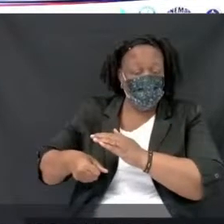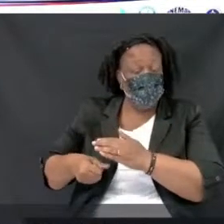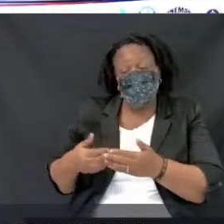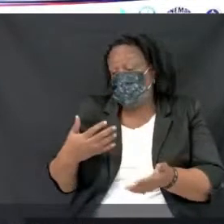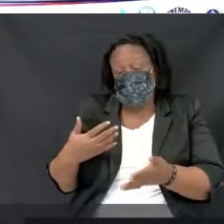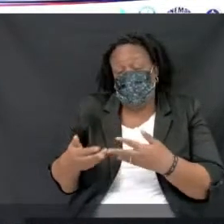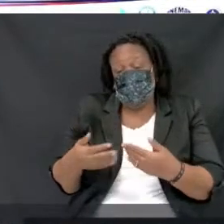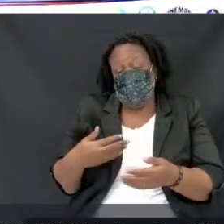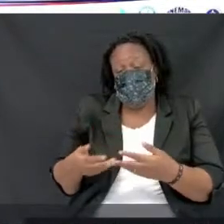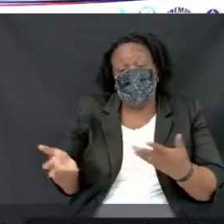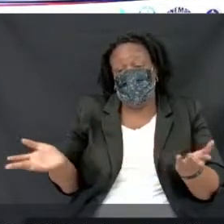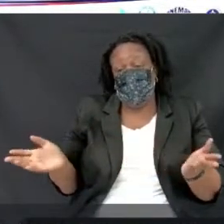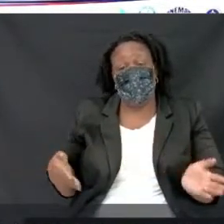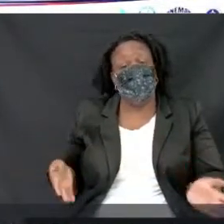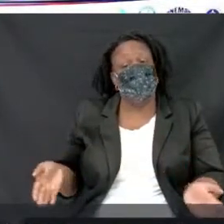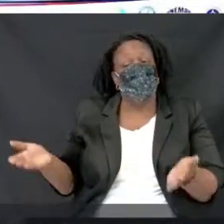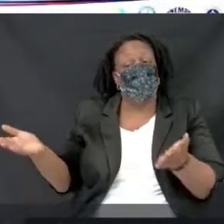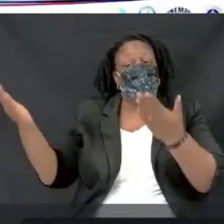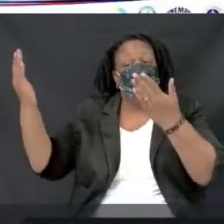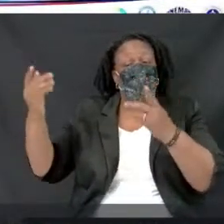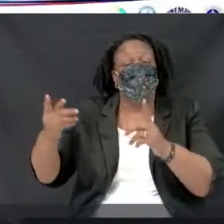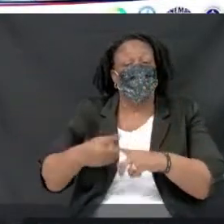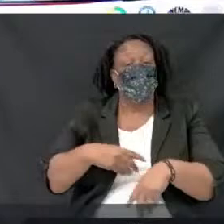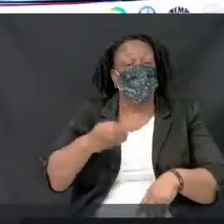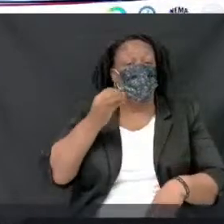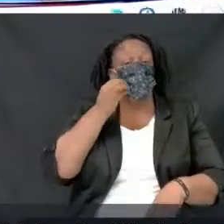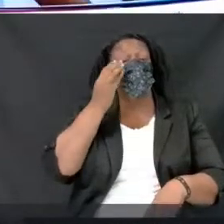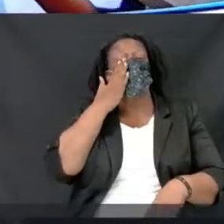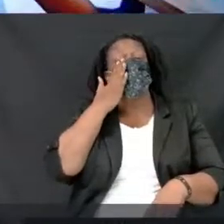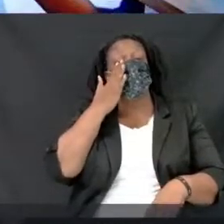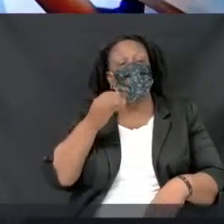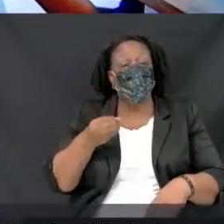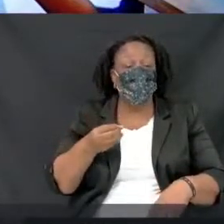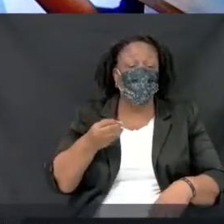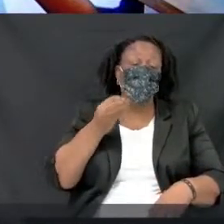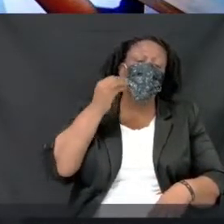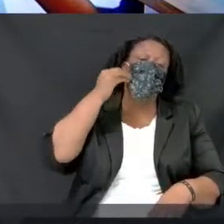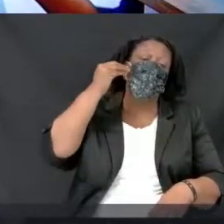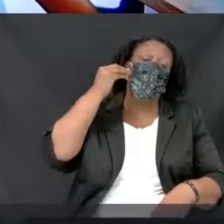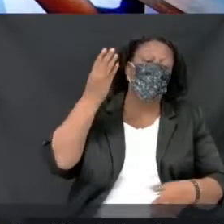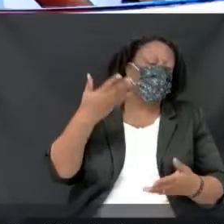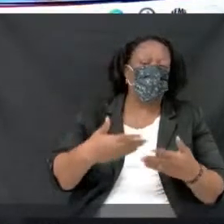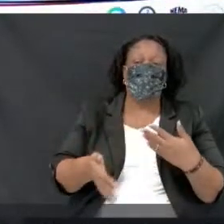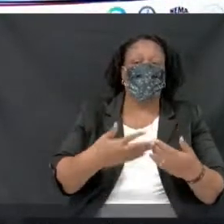this particular certification from the National COVID-19 Task Force.